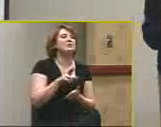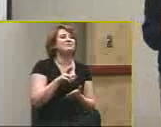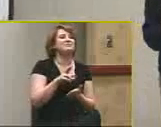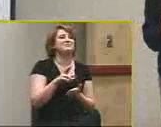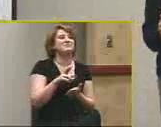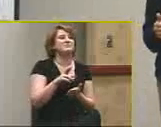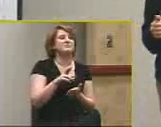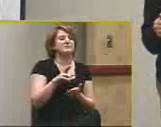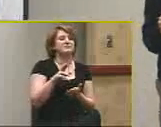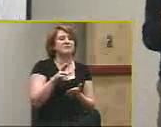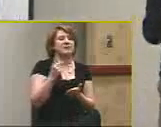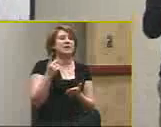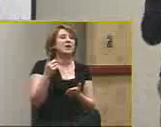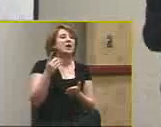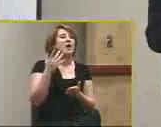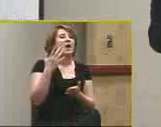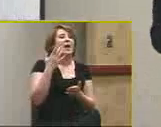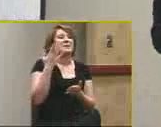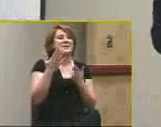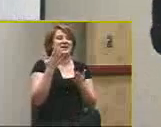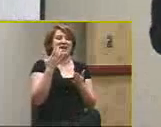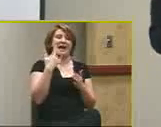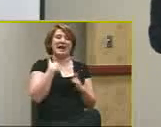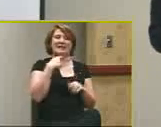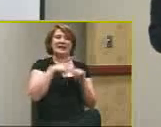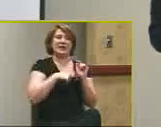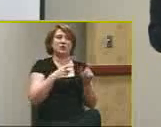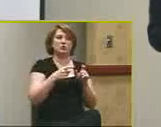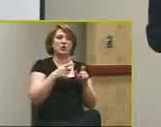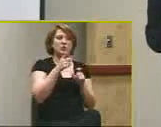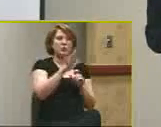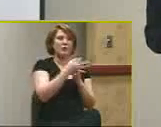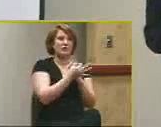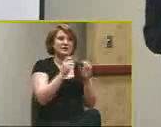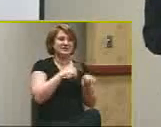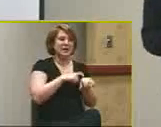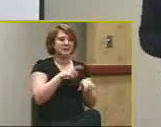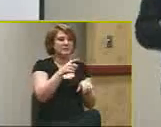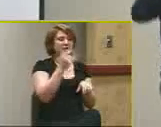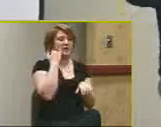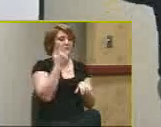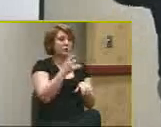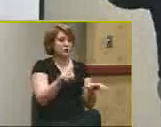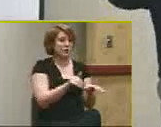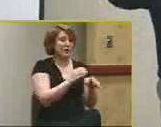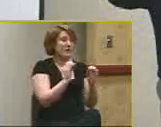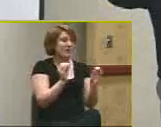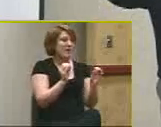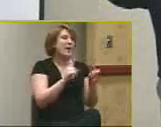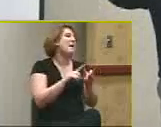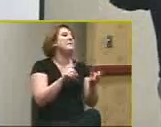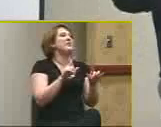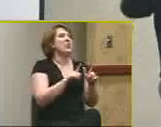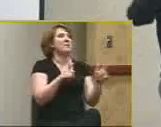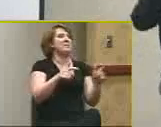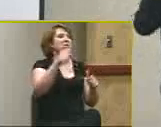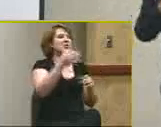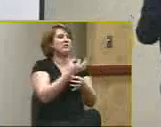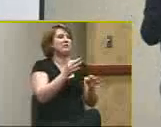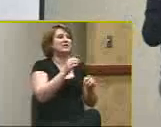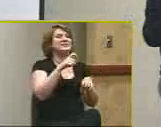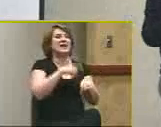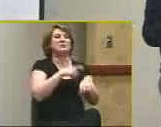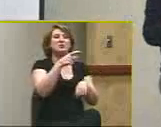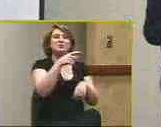to control the fact that you're getting free time right now by sitting there doing nothing, but I can control that there are even bigger free times that you're not going to be able to access because you're not going to